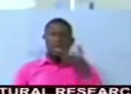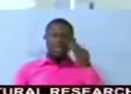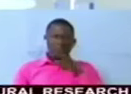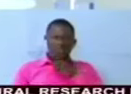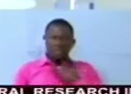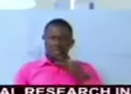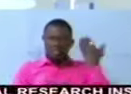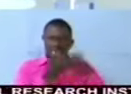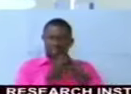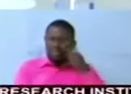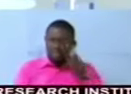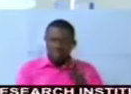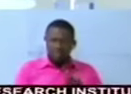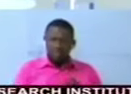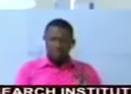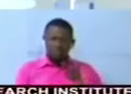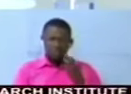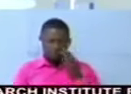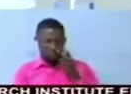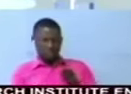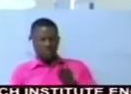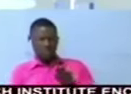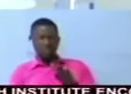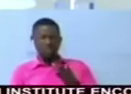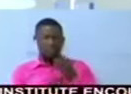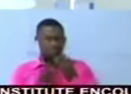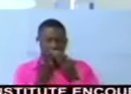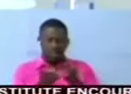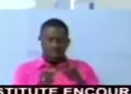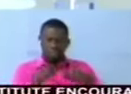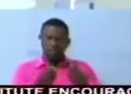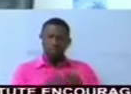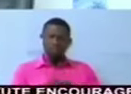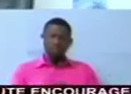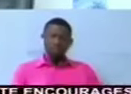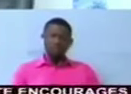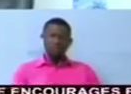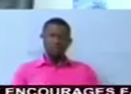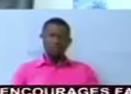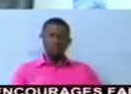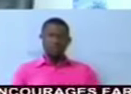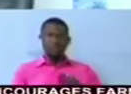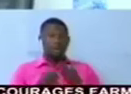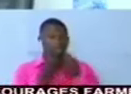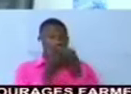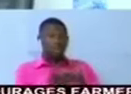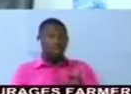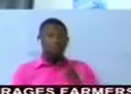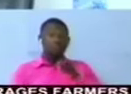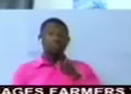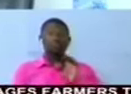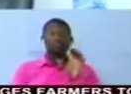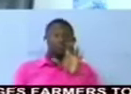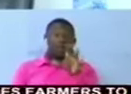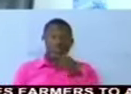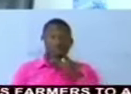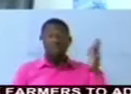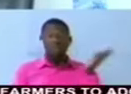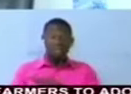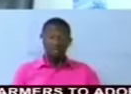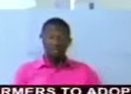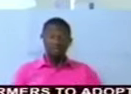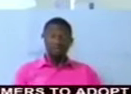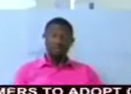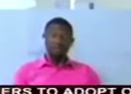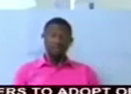to that bu fekke ne weddi nako nak loy wax ci lolu lolu da waxul deug dafa fen I will tell him that you are lying. How about Jim